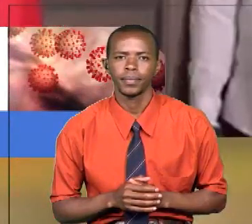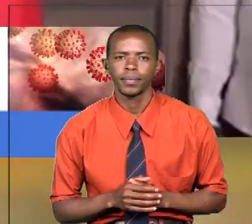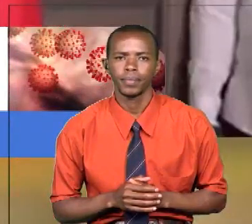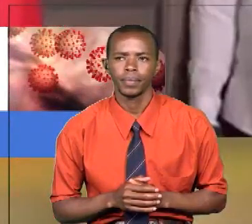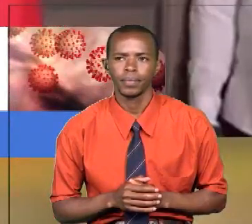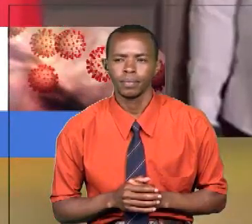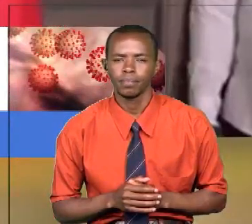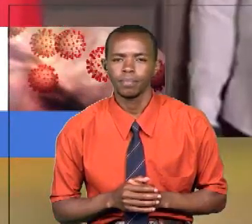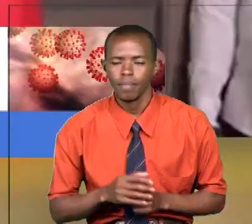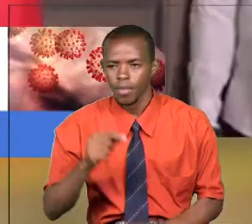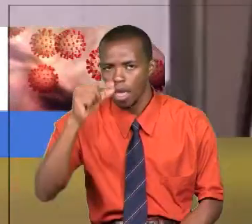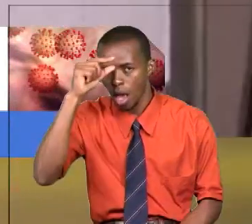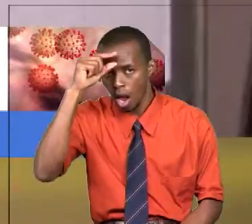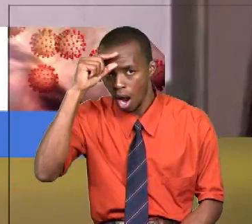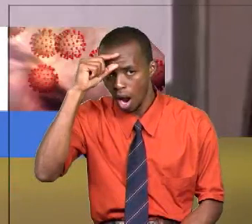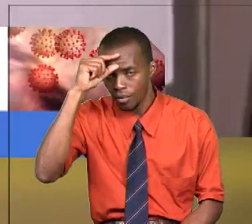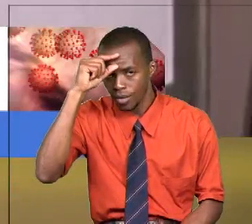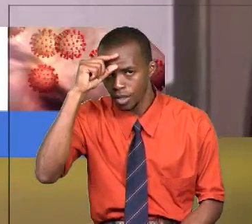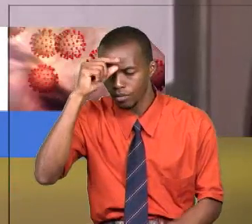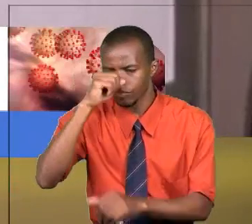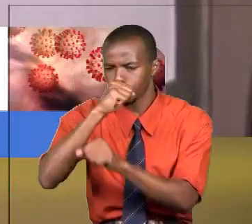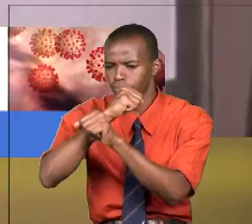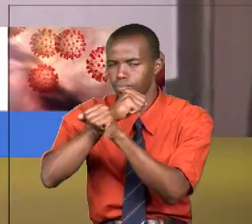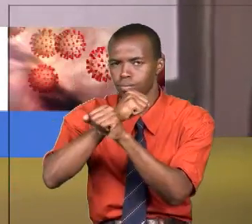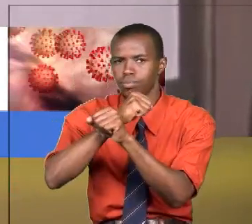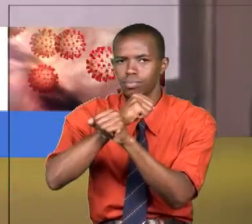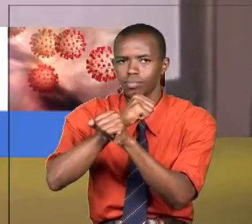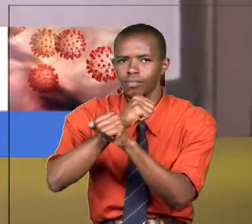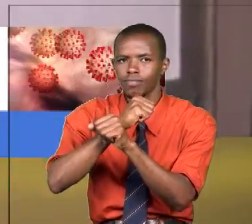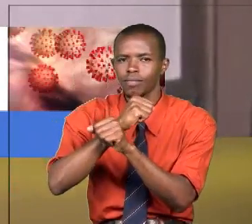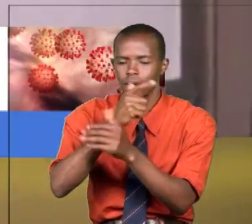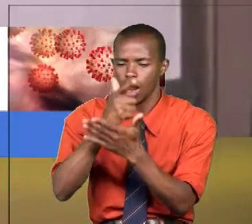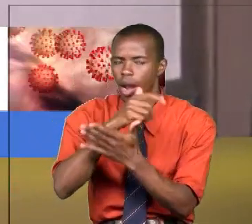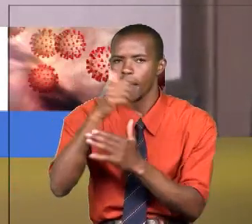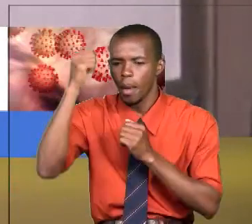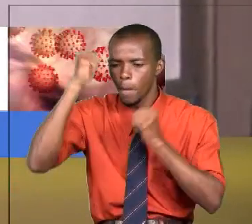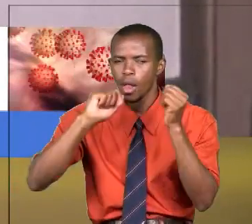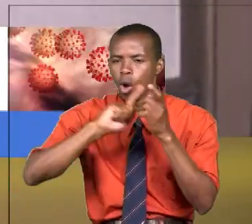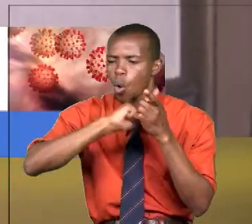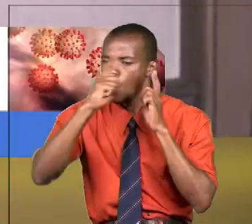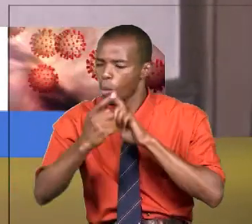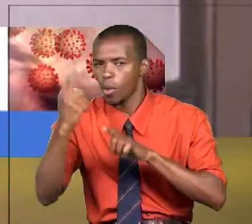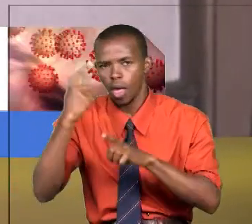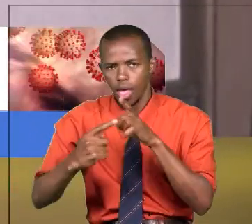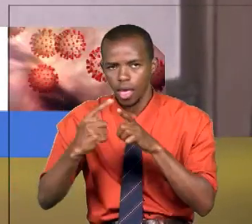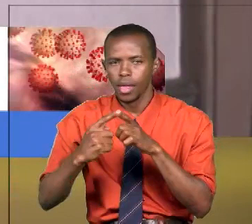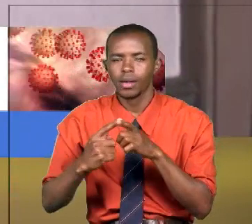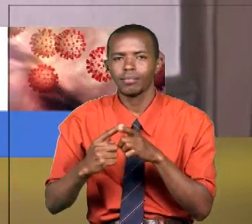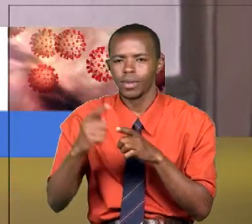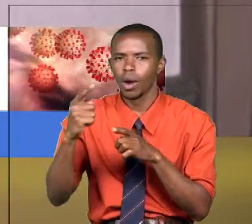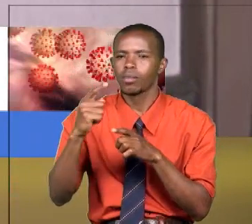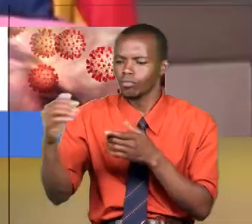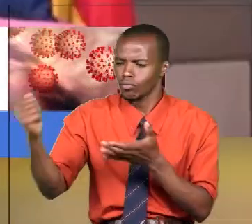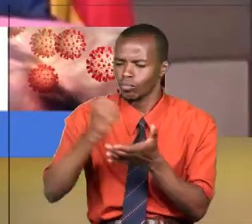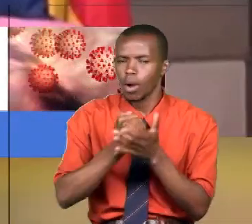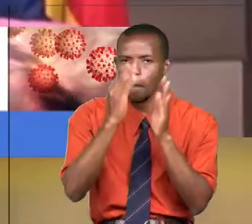For years, the government had sought to prevent Camara's homecoming. Another military coup earlier this year put a military junta in power that